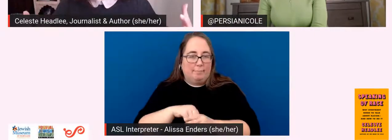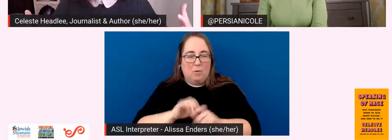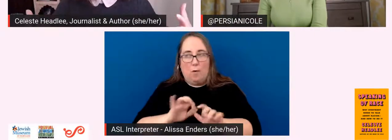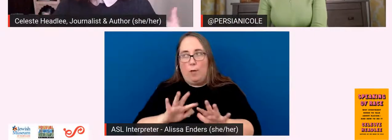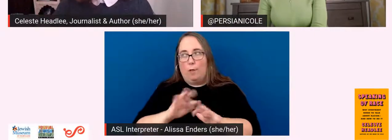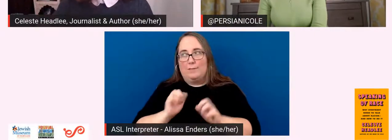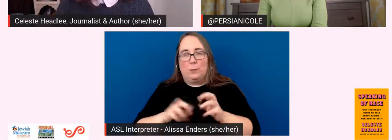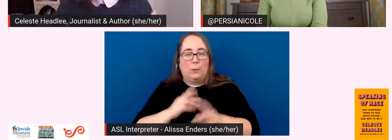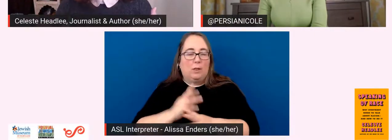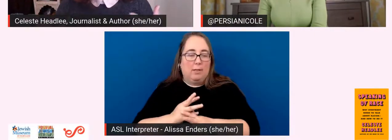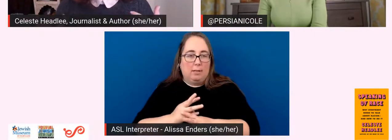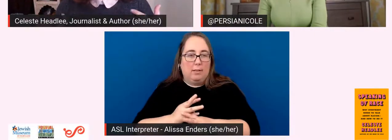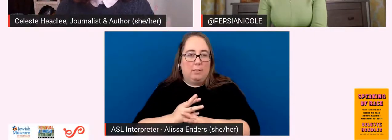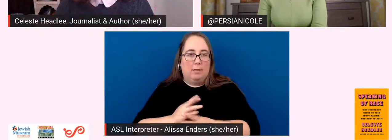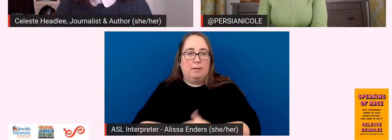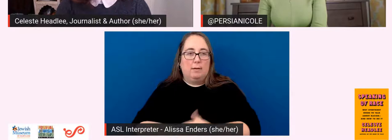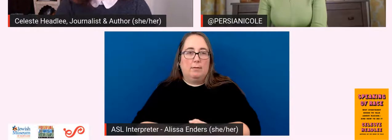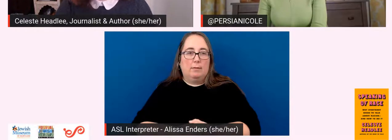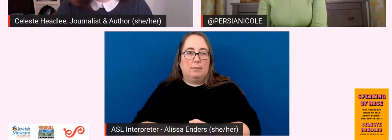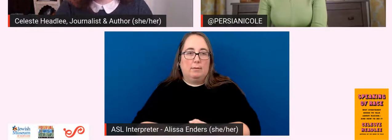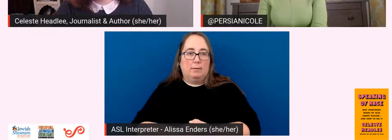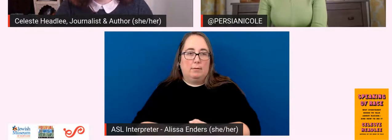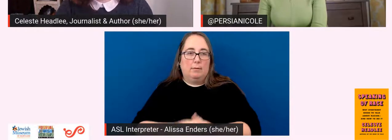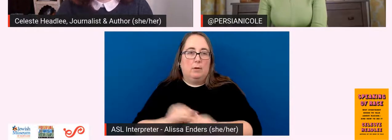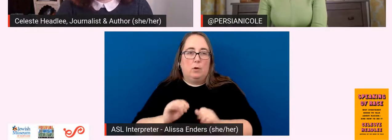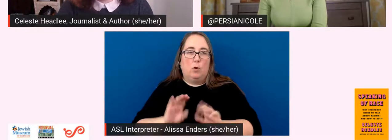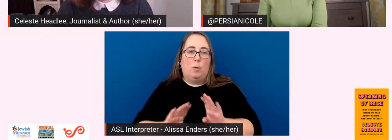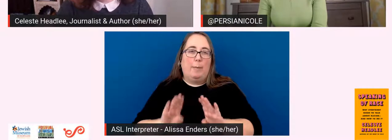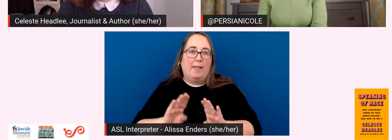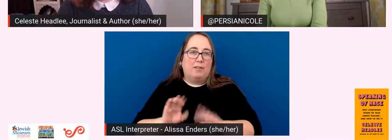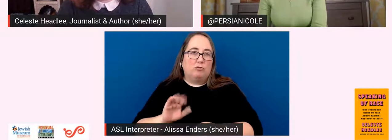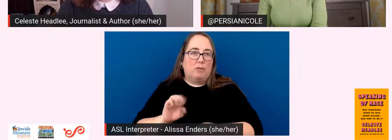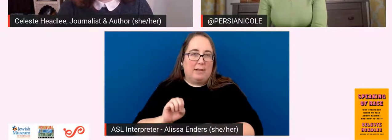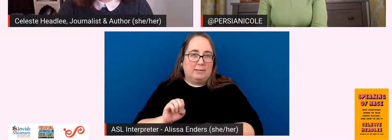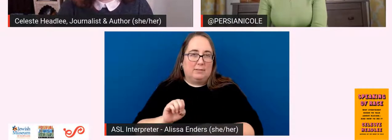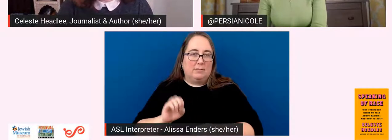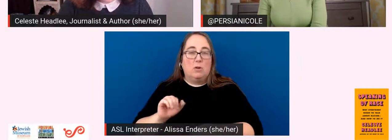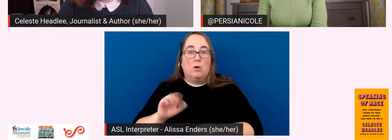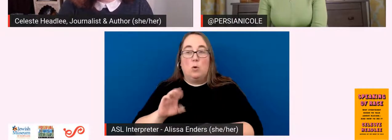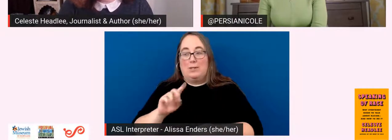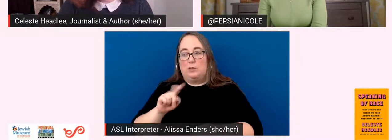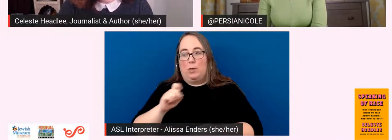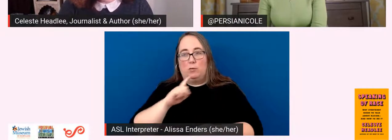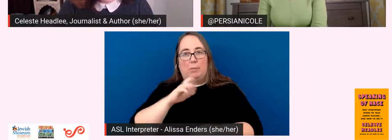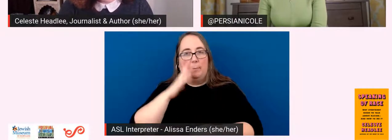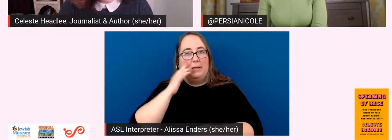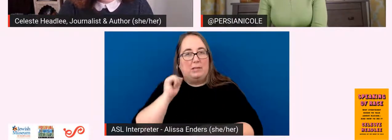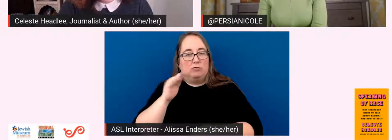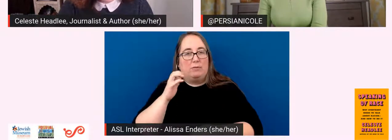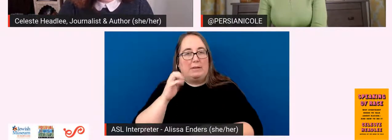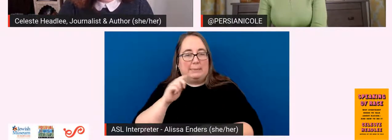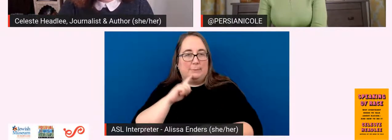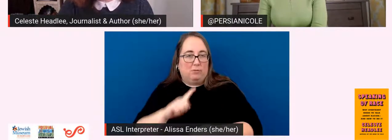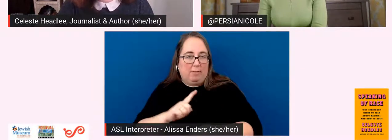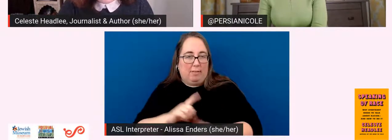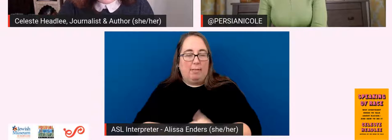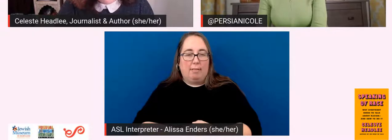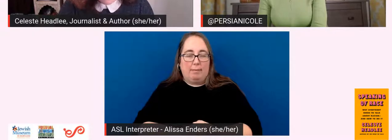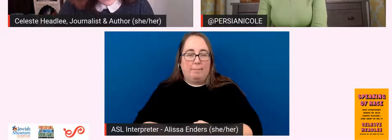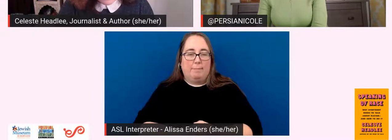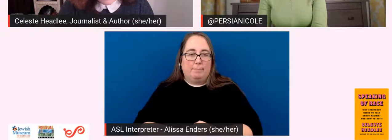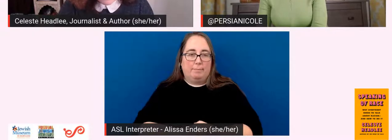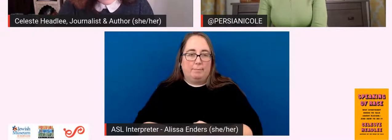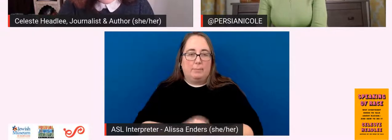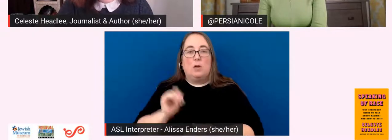world. There is no biological race. Race is only real because racism is real. Yeah.